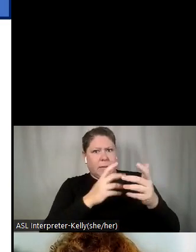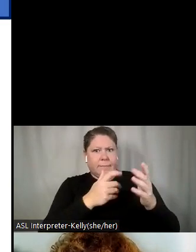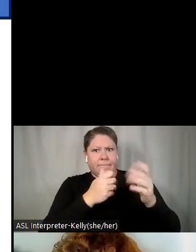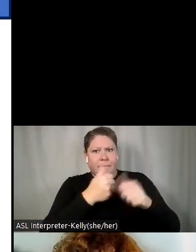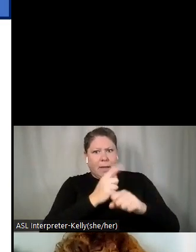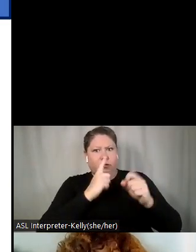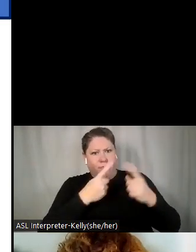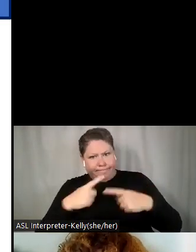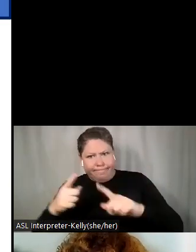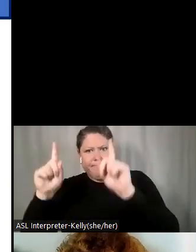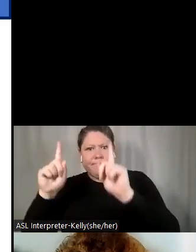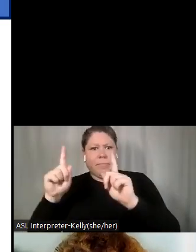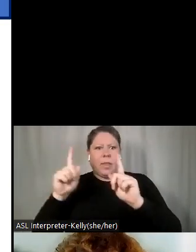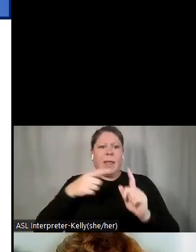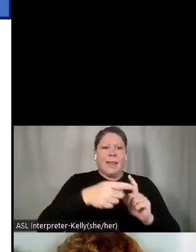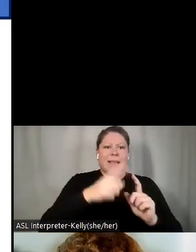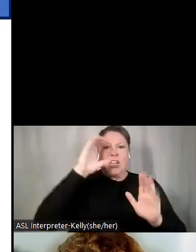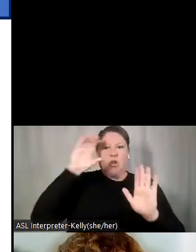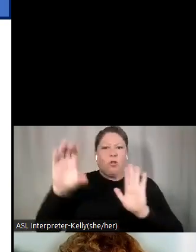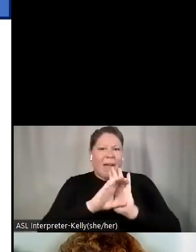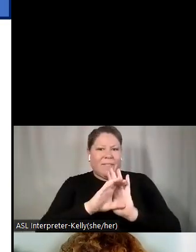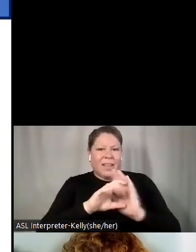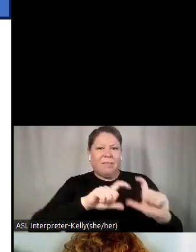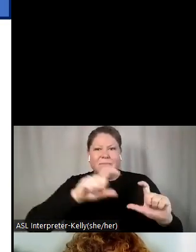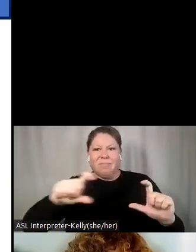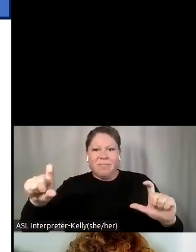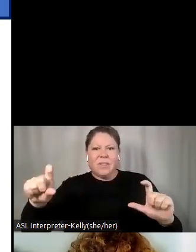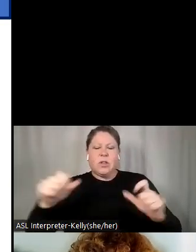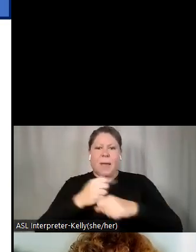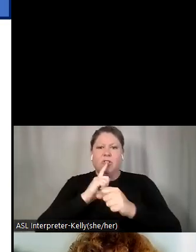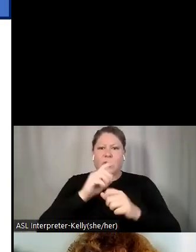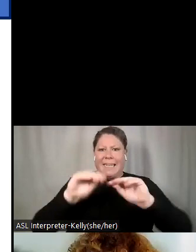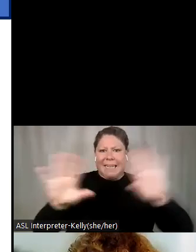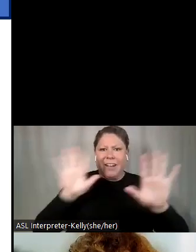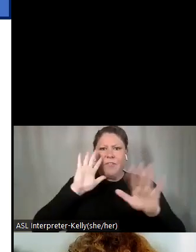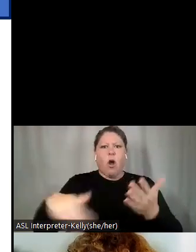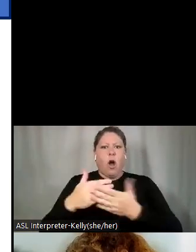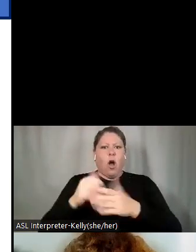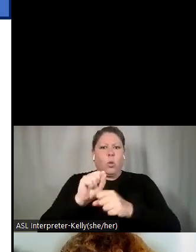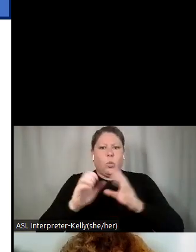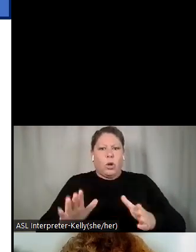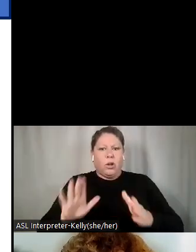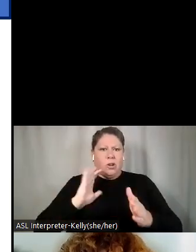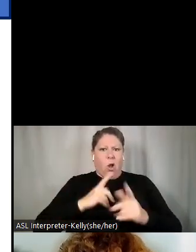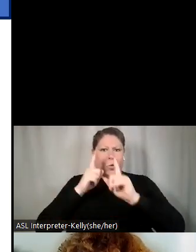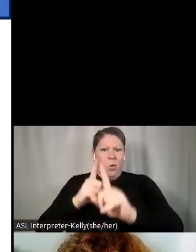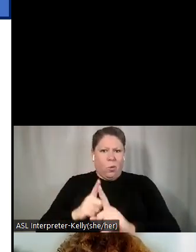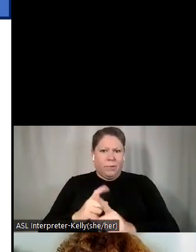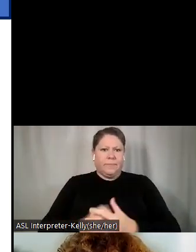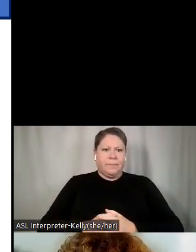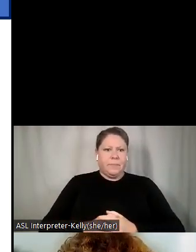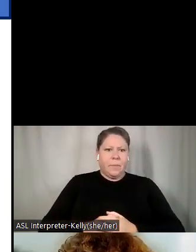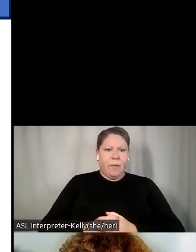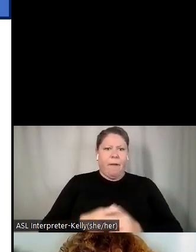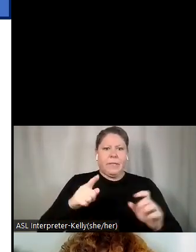are developed to make that very clear to the people who work at CDPH. You'll also notice that the map